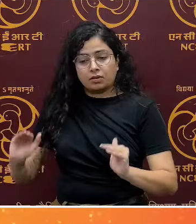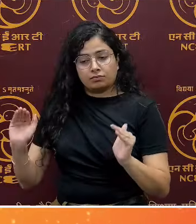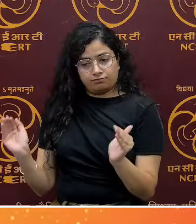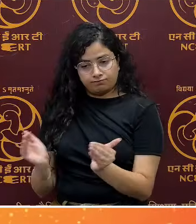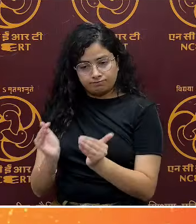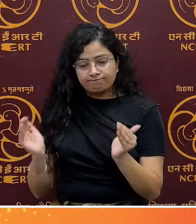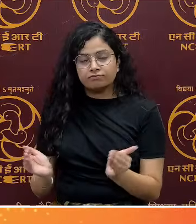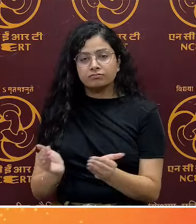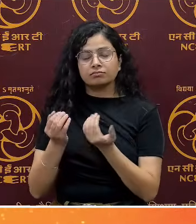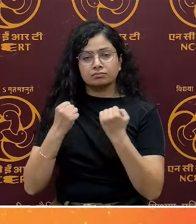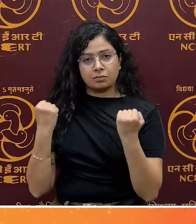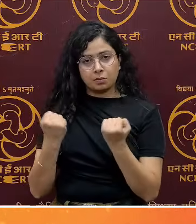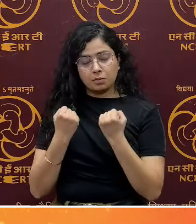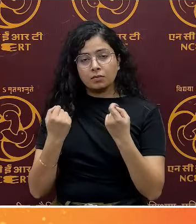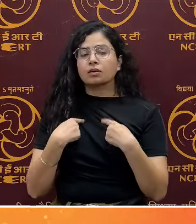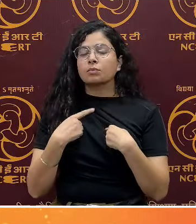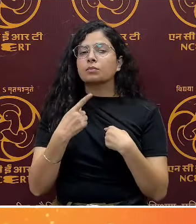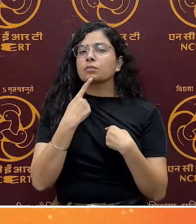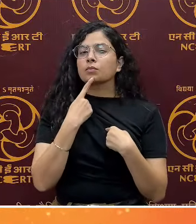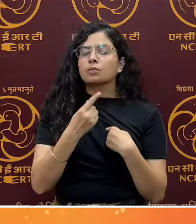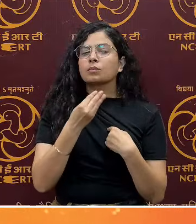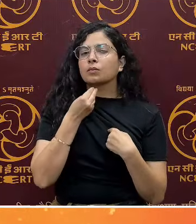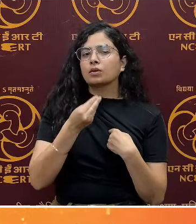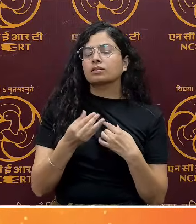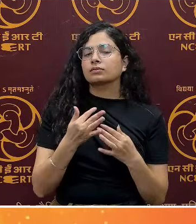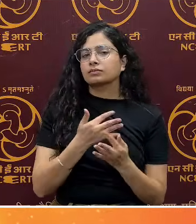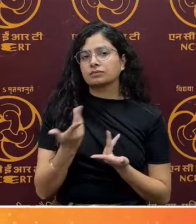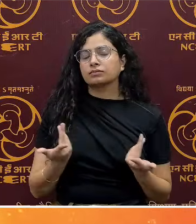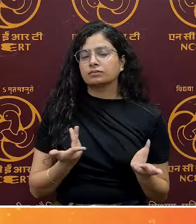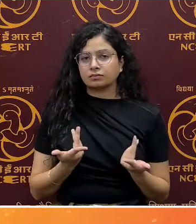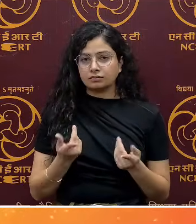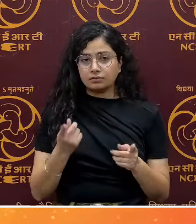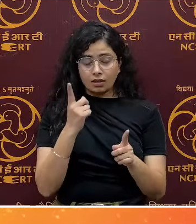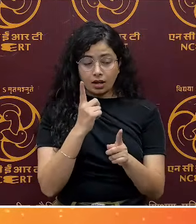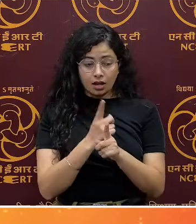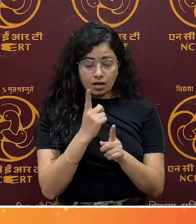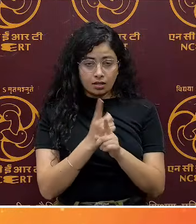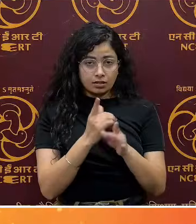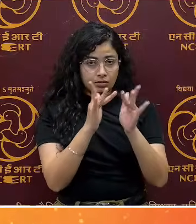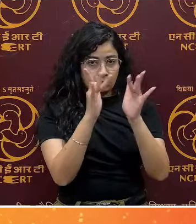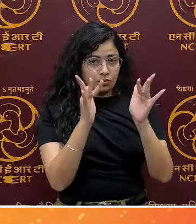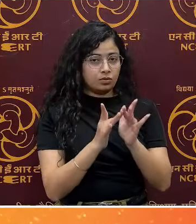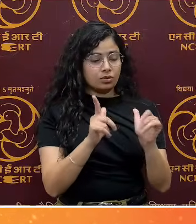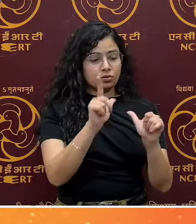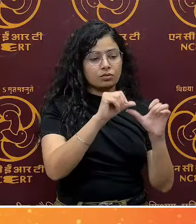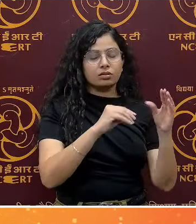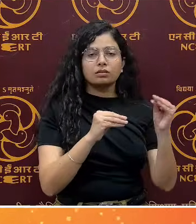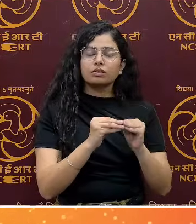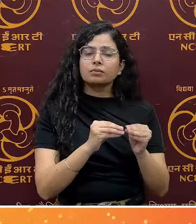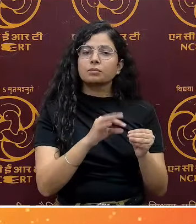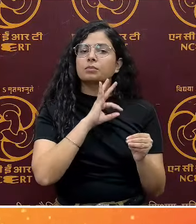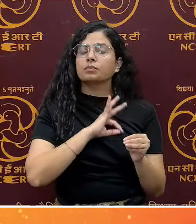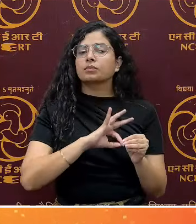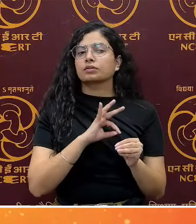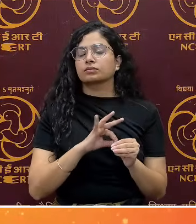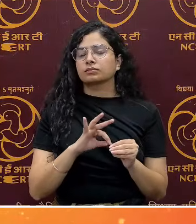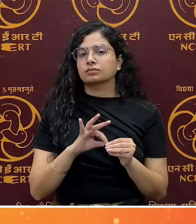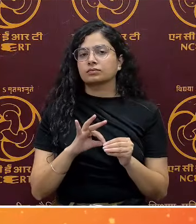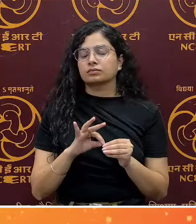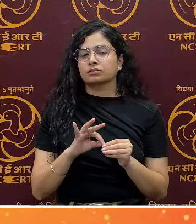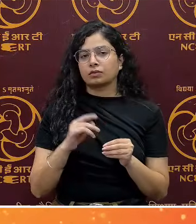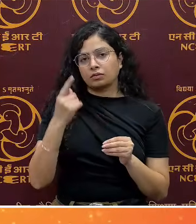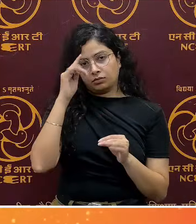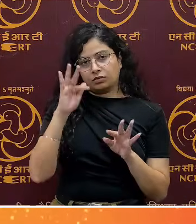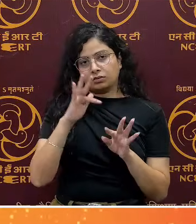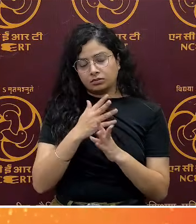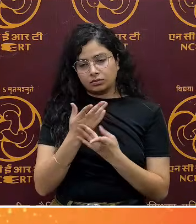it. We request all the teachers to take benefit from this platform. This is a better platform for the